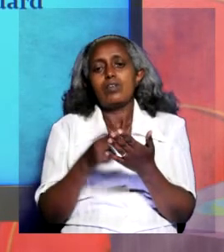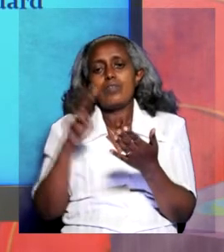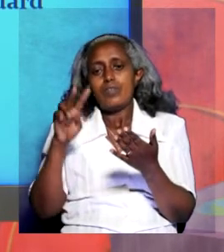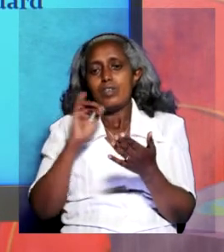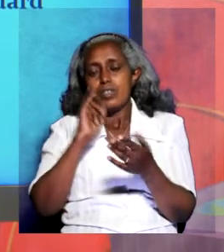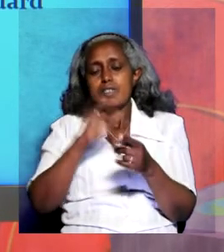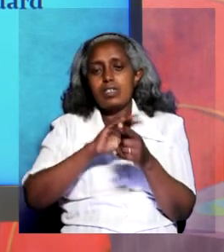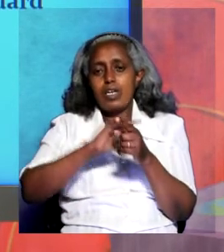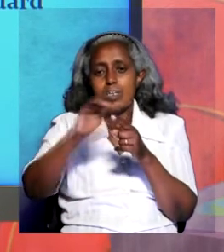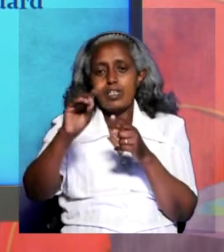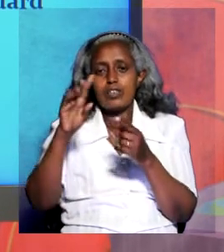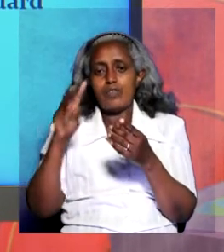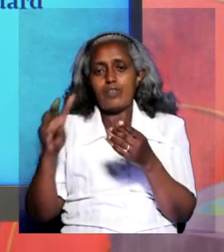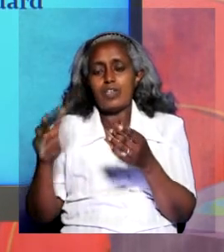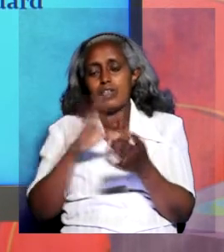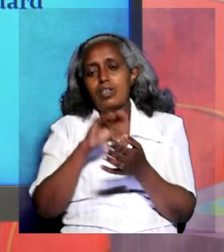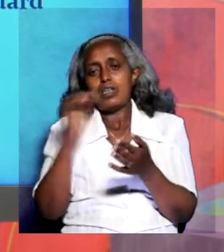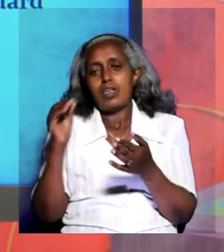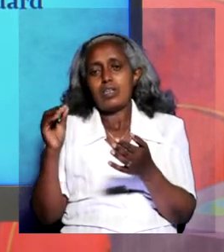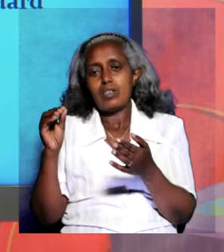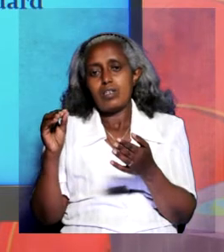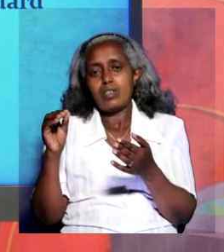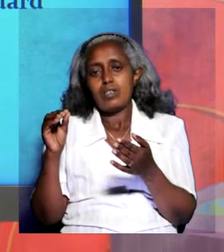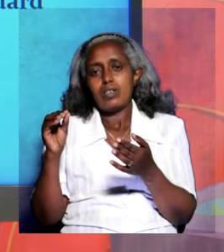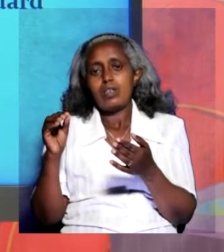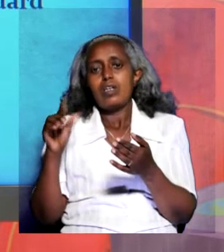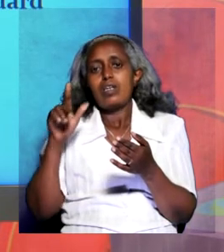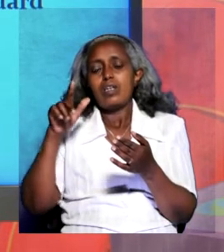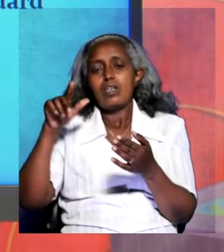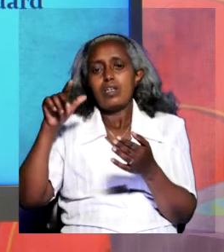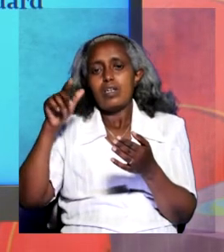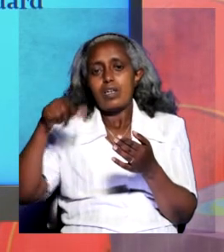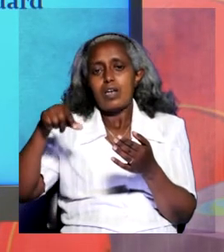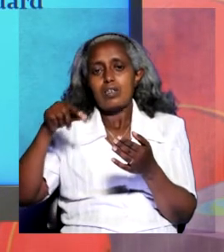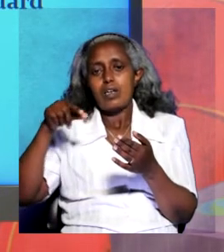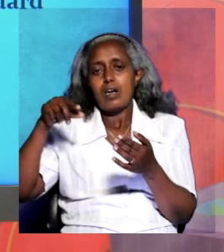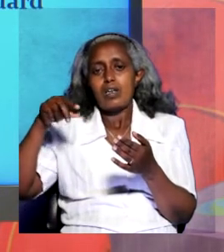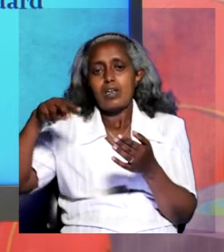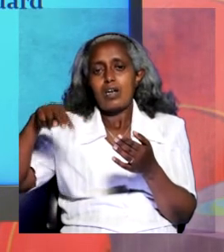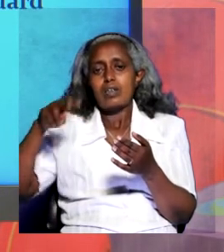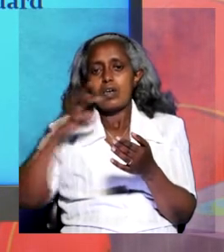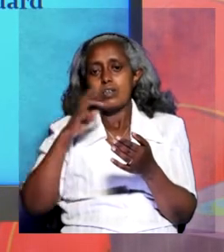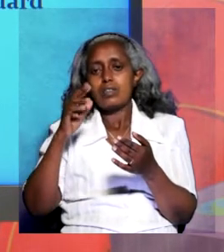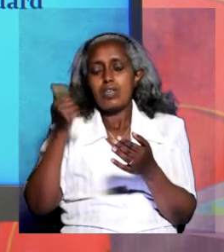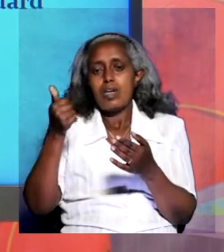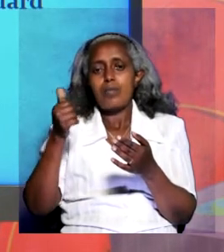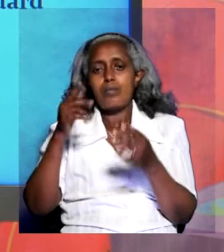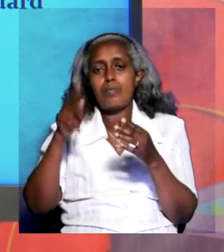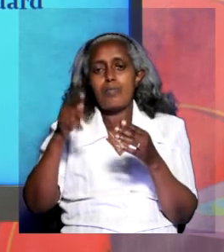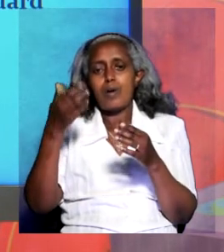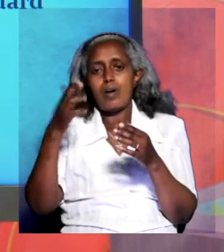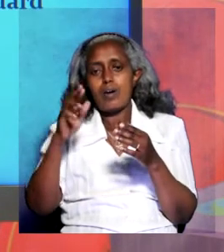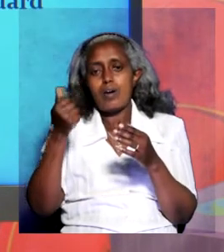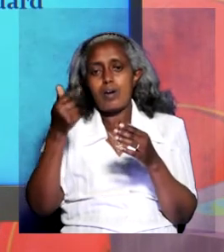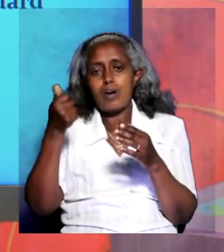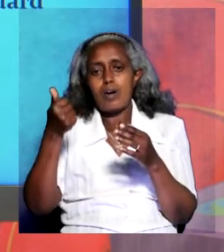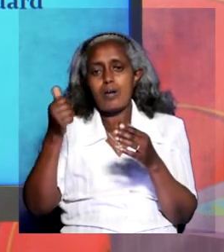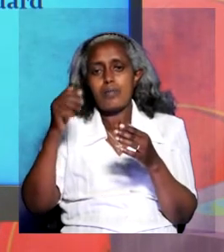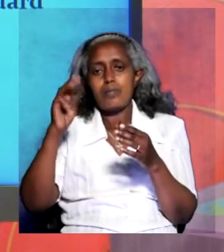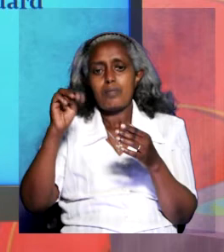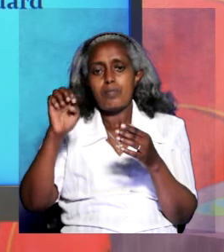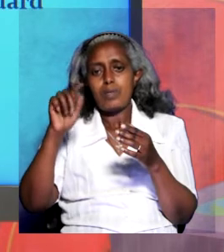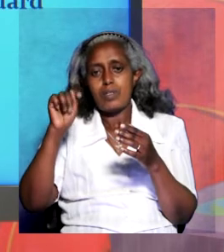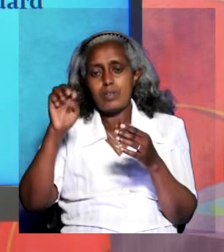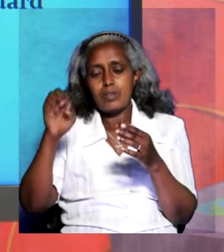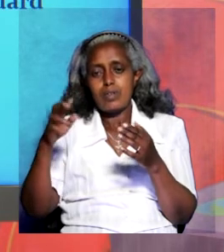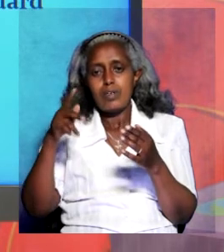is a direction vector, and lambda is a parameter. And we can also rewrite this in this form.